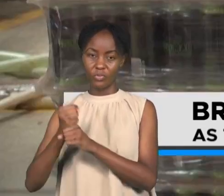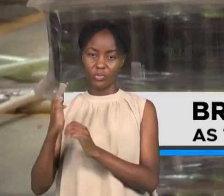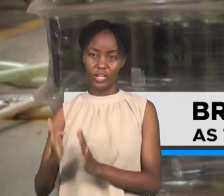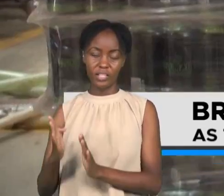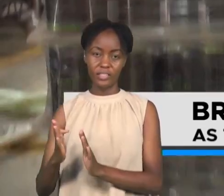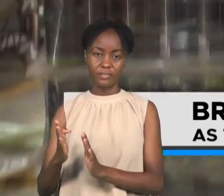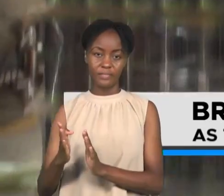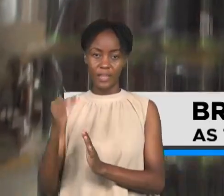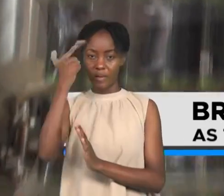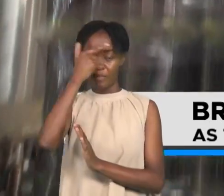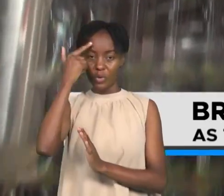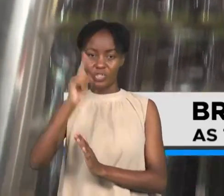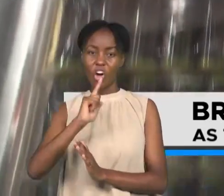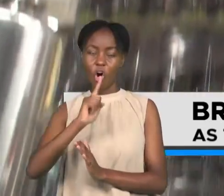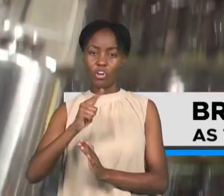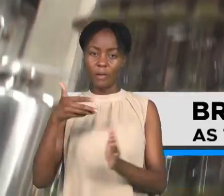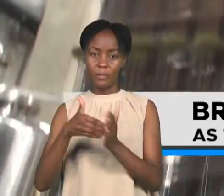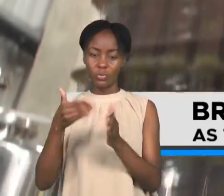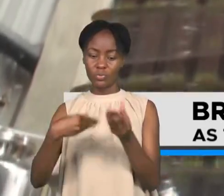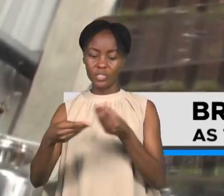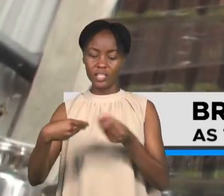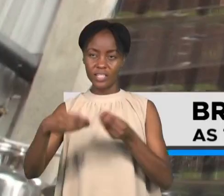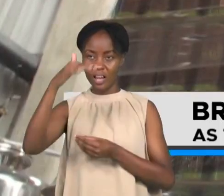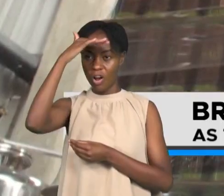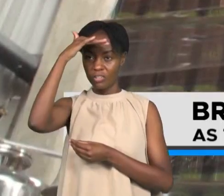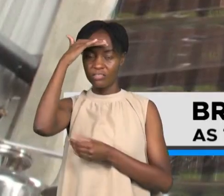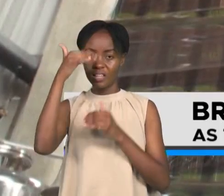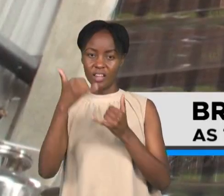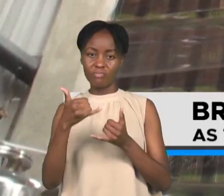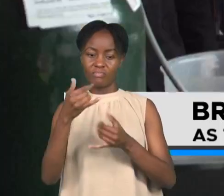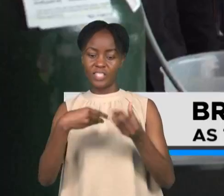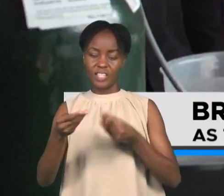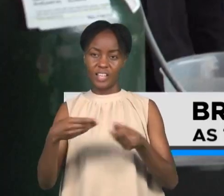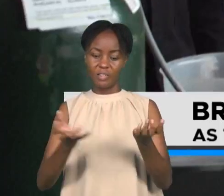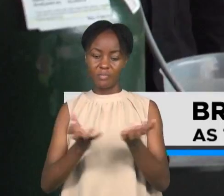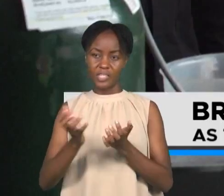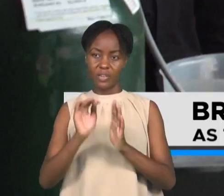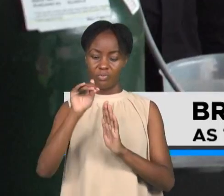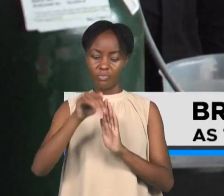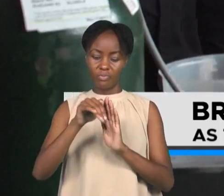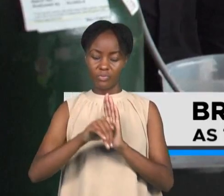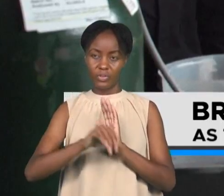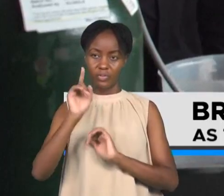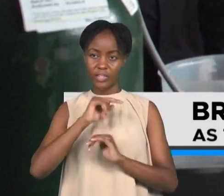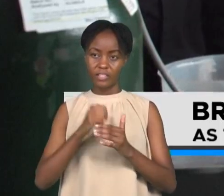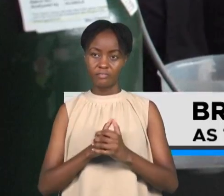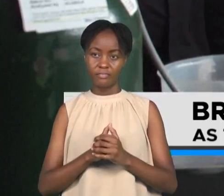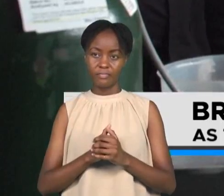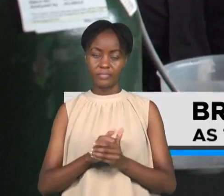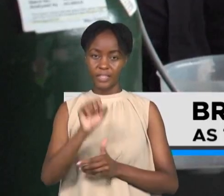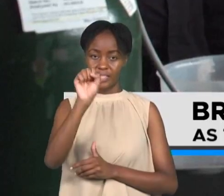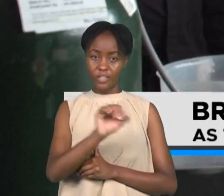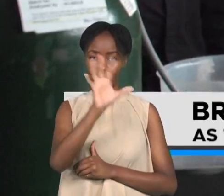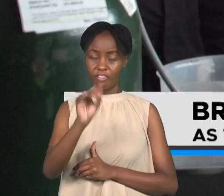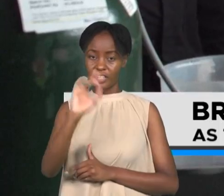ban on the sale and consumption of alcohol is not lifted, the beer will go down the drain. South Africa was one of the first